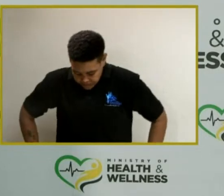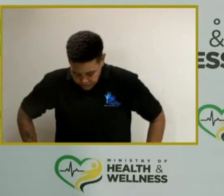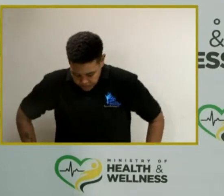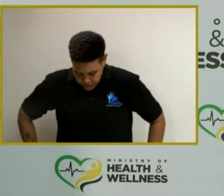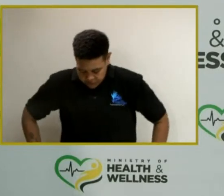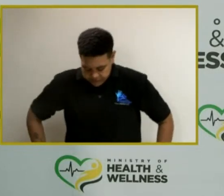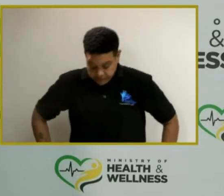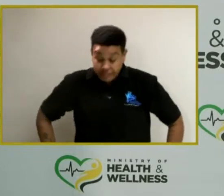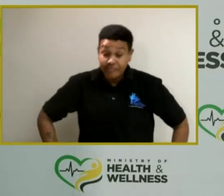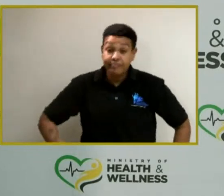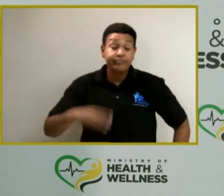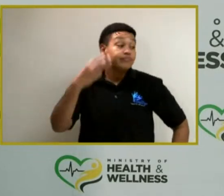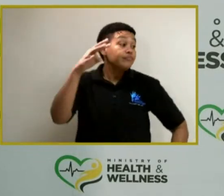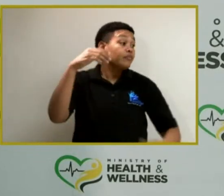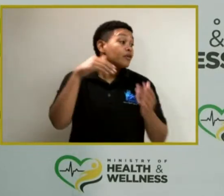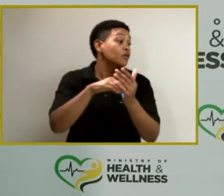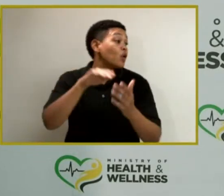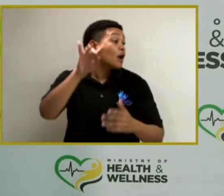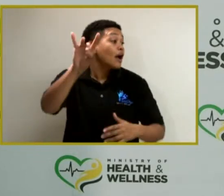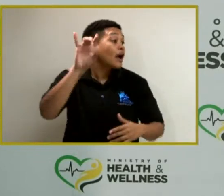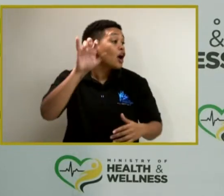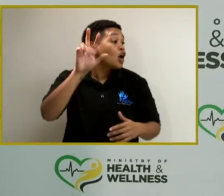16,830 healthcare workers,